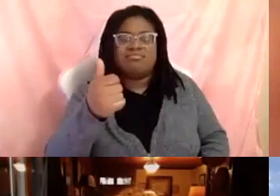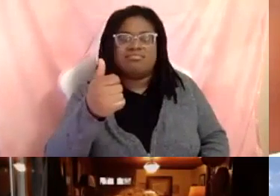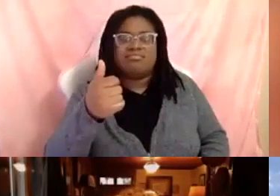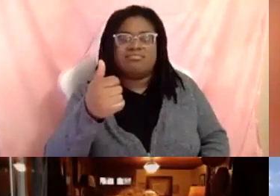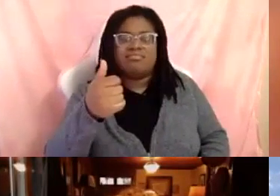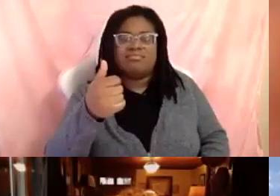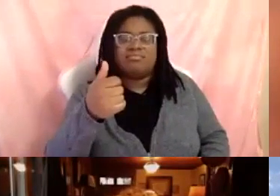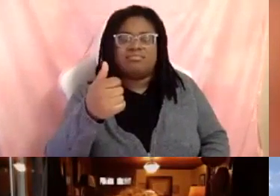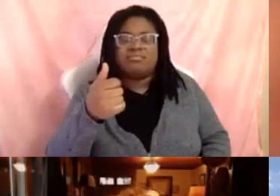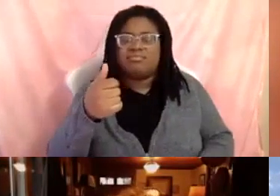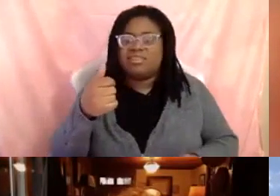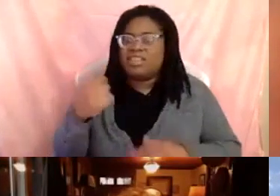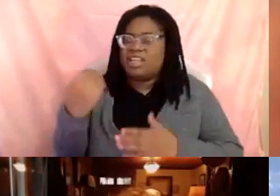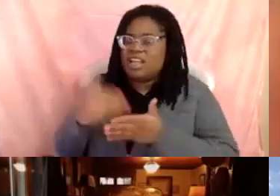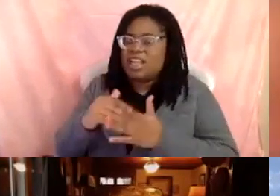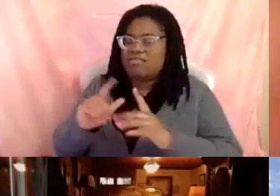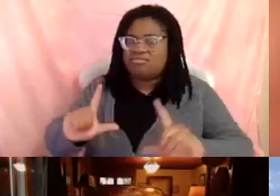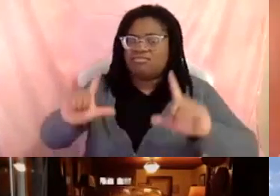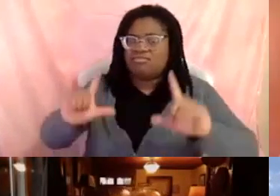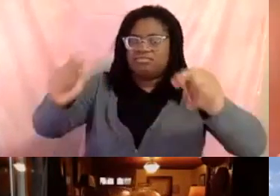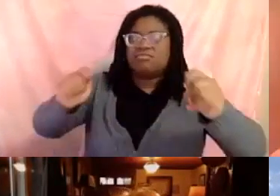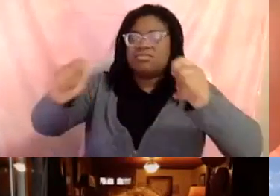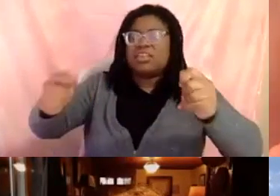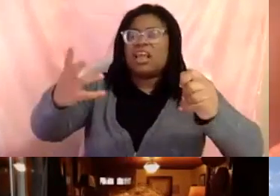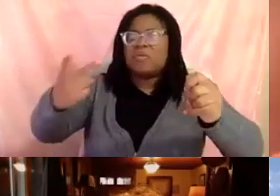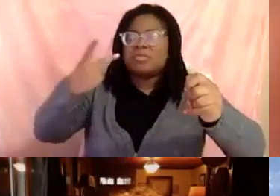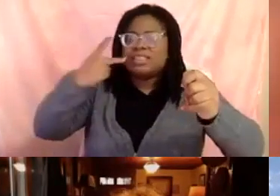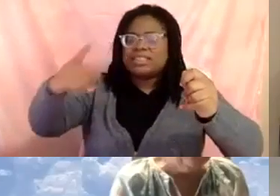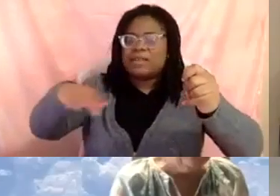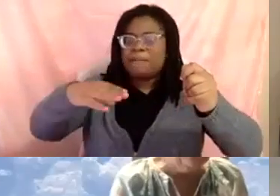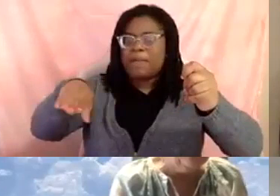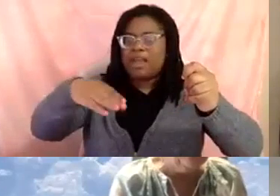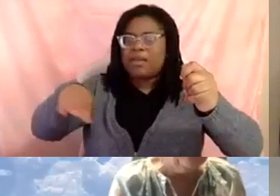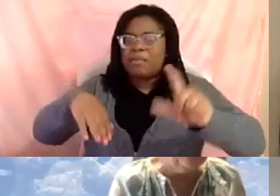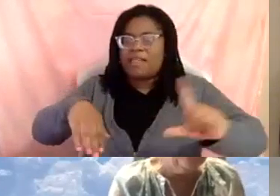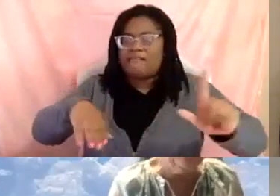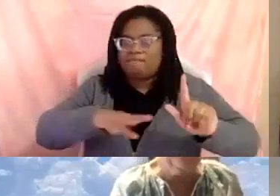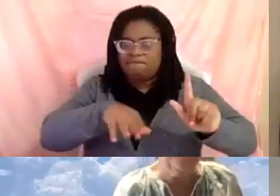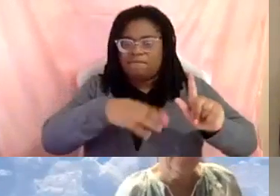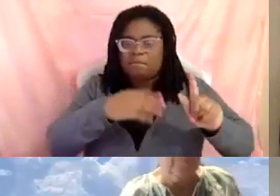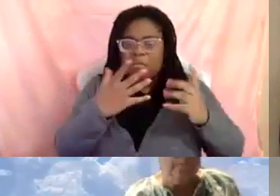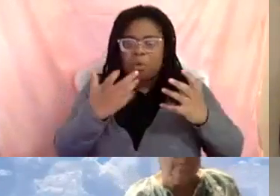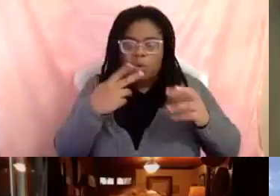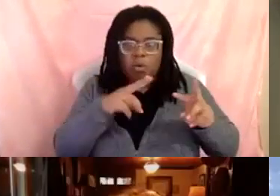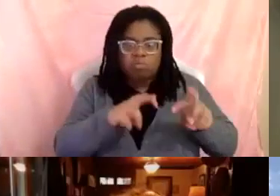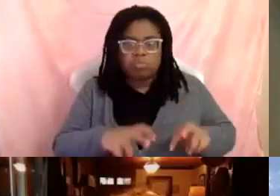Socorro, can you hold yours up? I want to see the figures at the bottom left a little bit more.